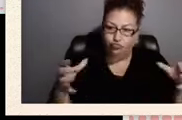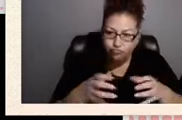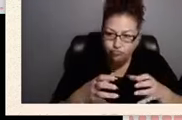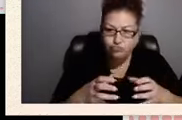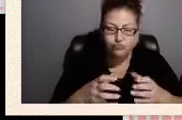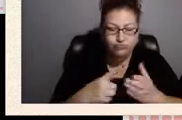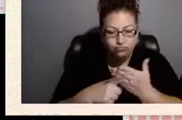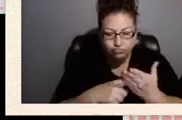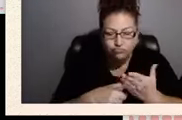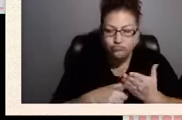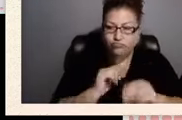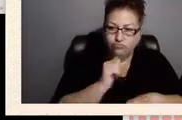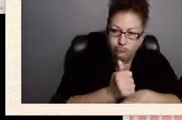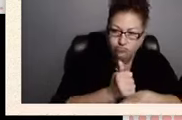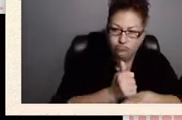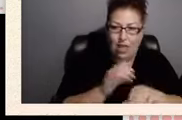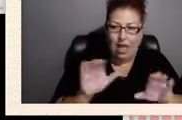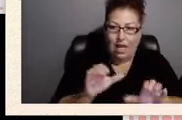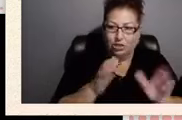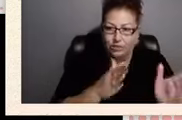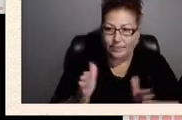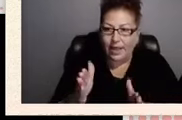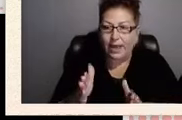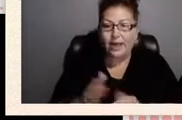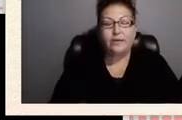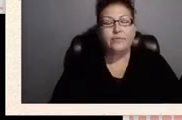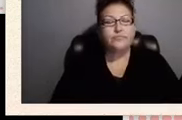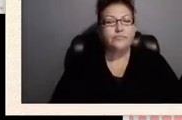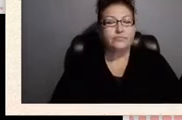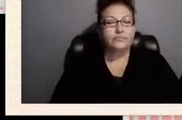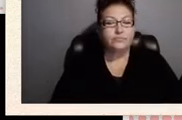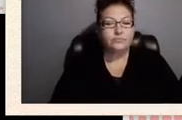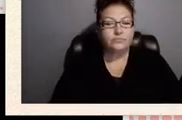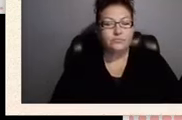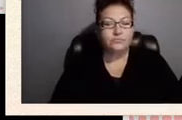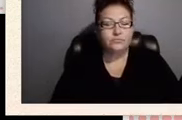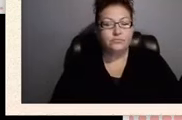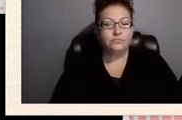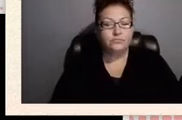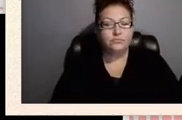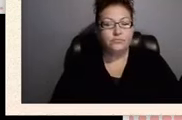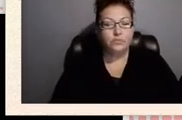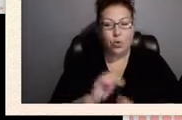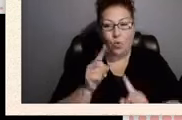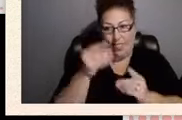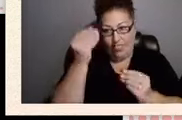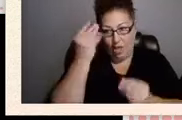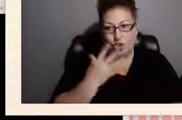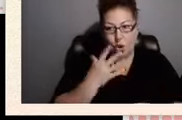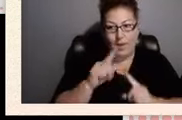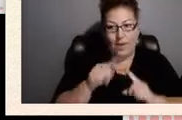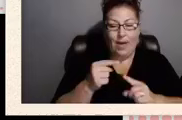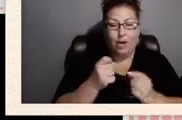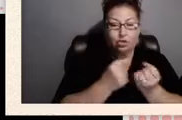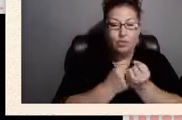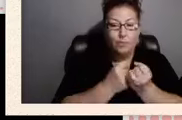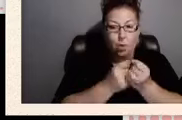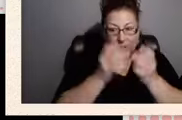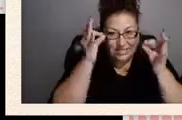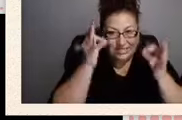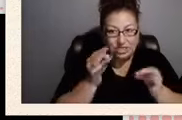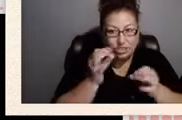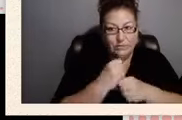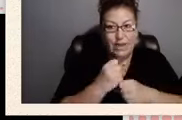an action plan. And when they told me about supported decision making, yes, that